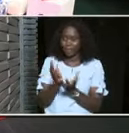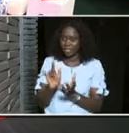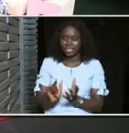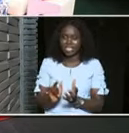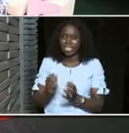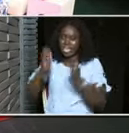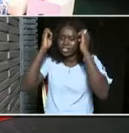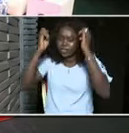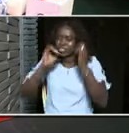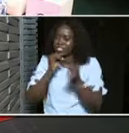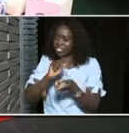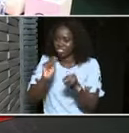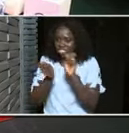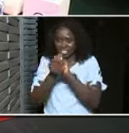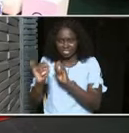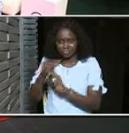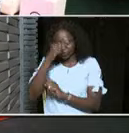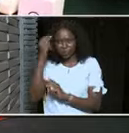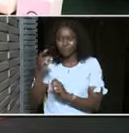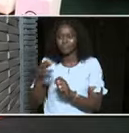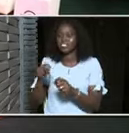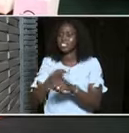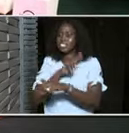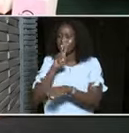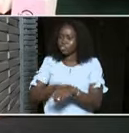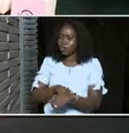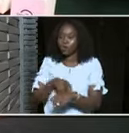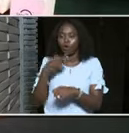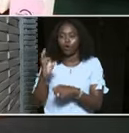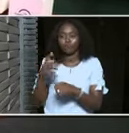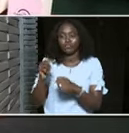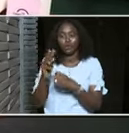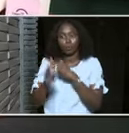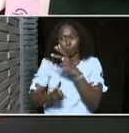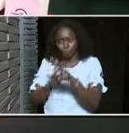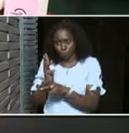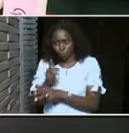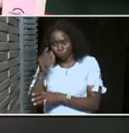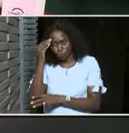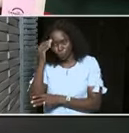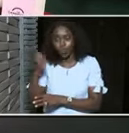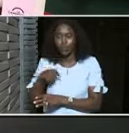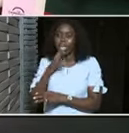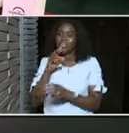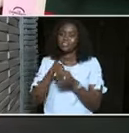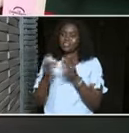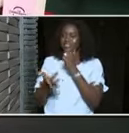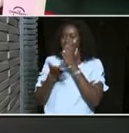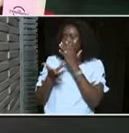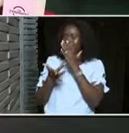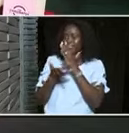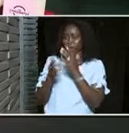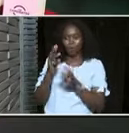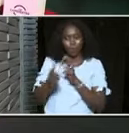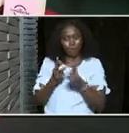changing because of the nature of the world, you know, because we're in a tech world